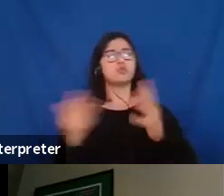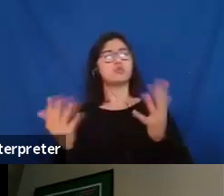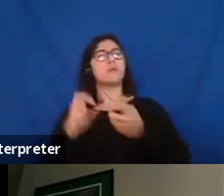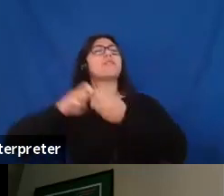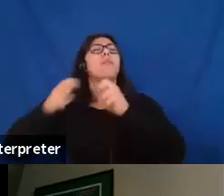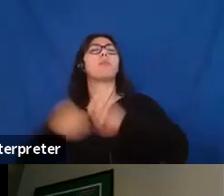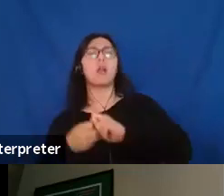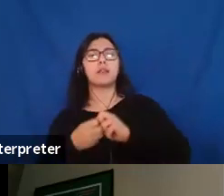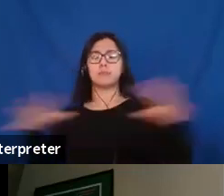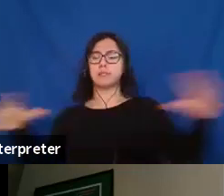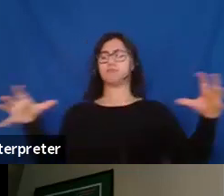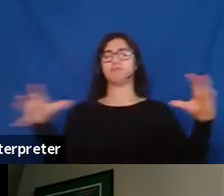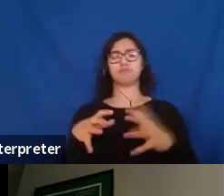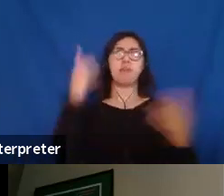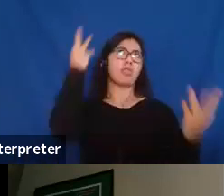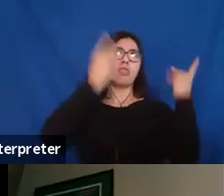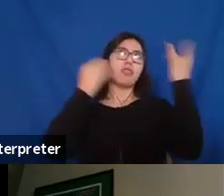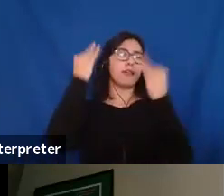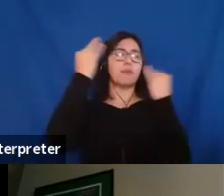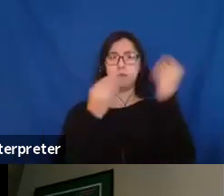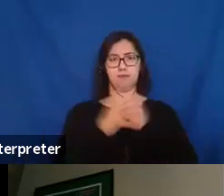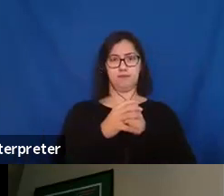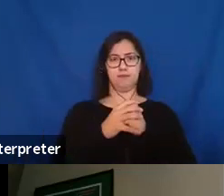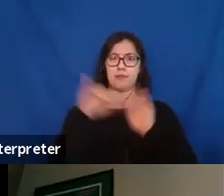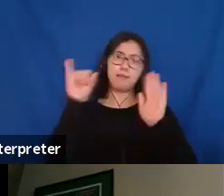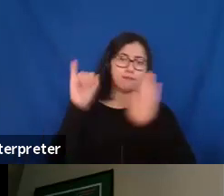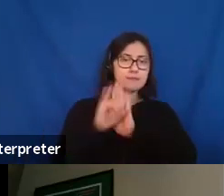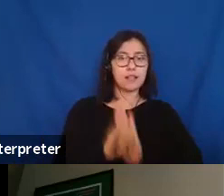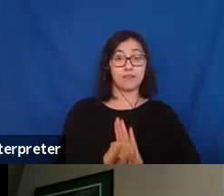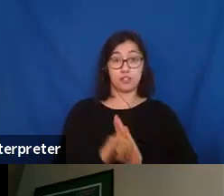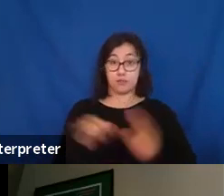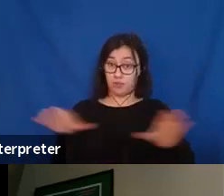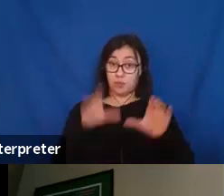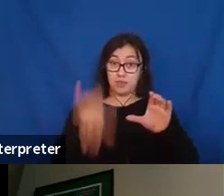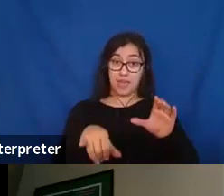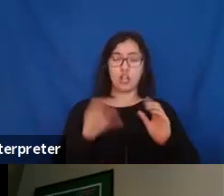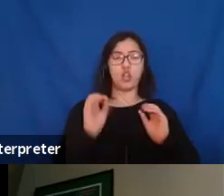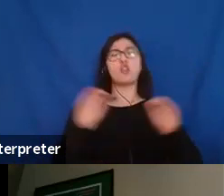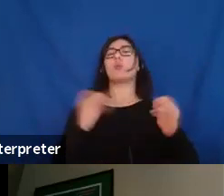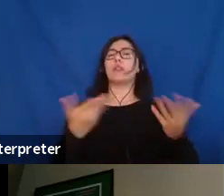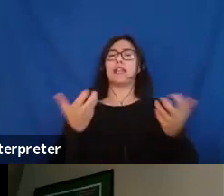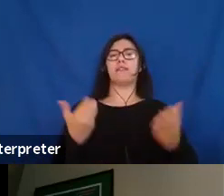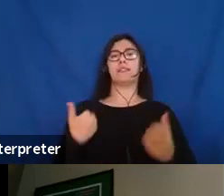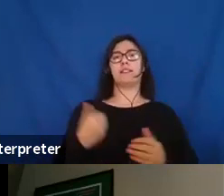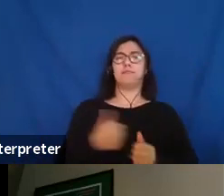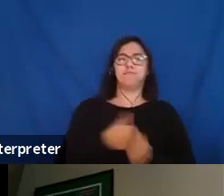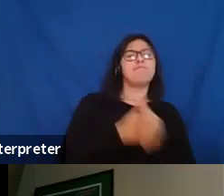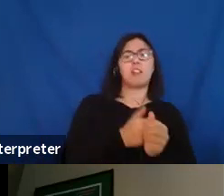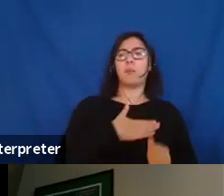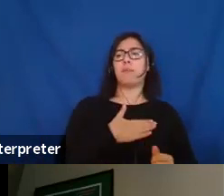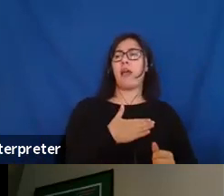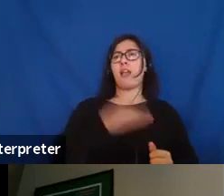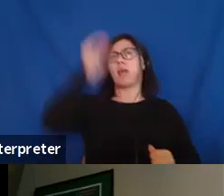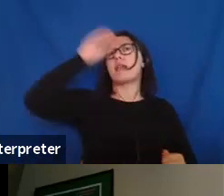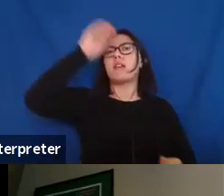and think of them together. And in doing that, nobody has to cling to their position. Nobody has to get defensive. Nobody has